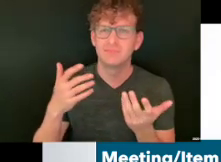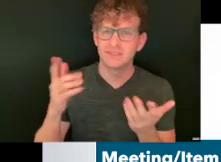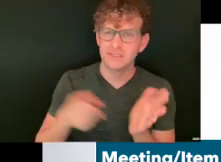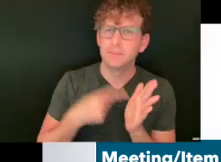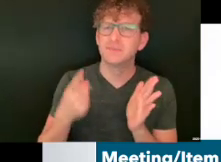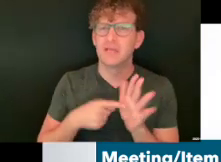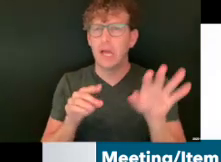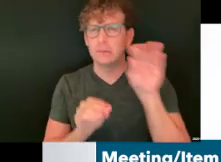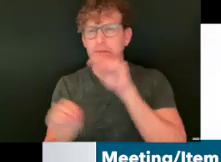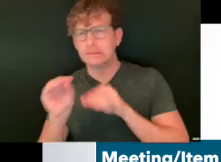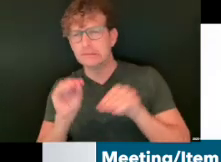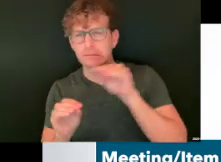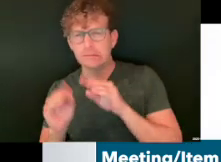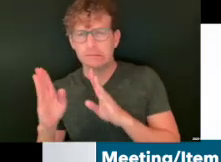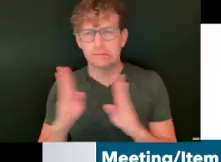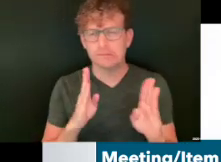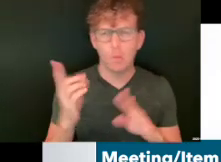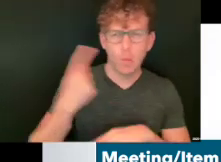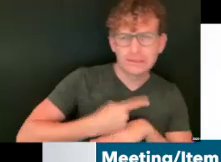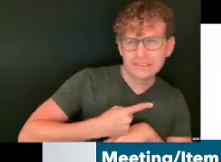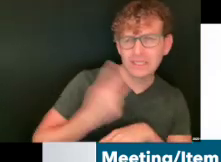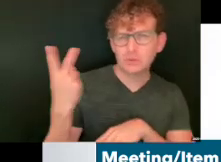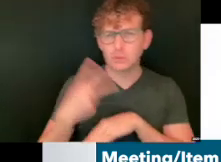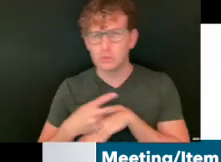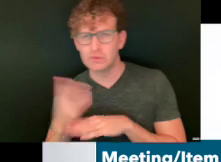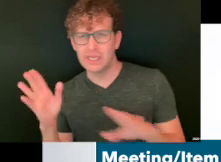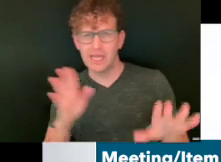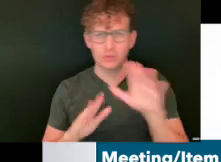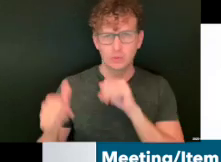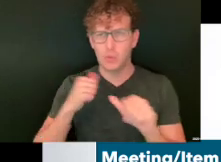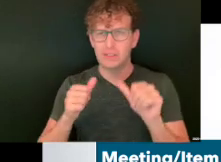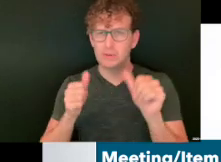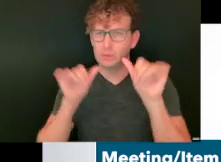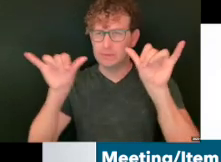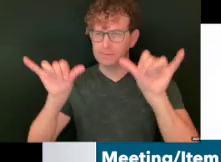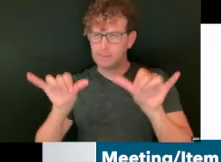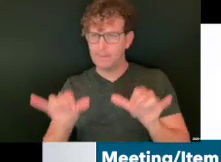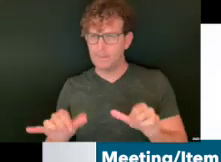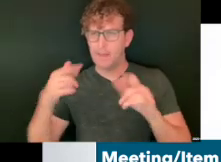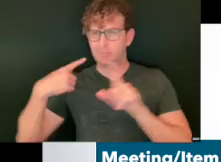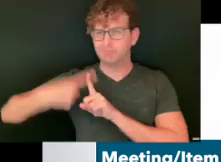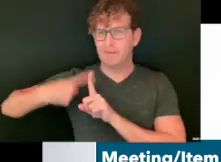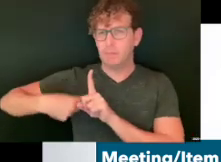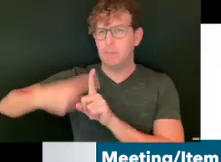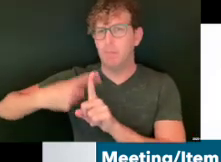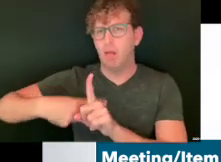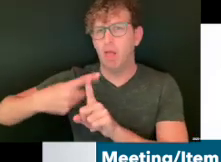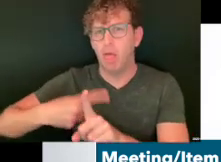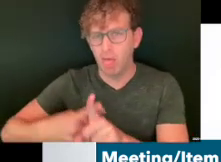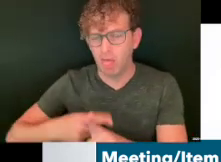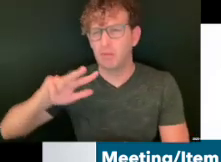month. So here you see the upcoming meetings. Today we had our